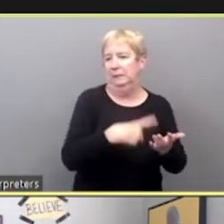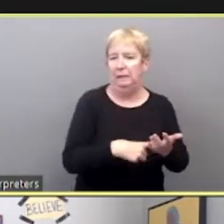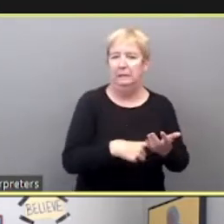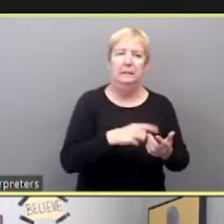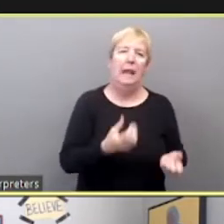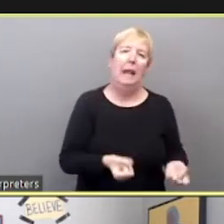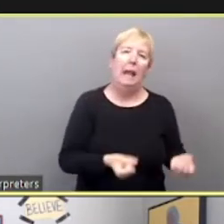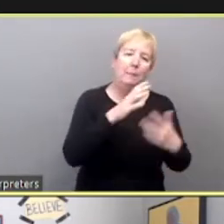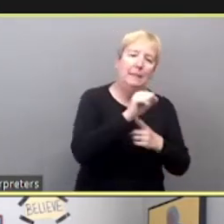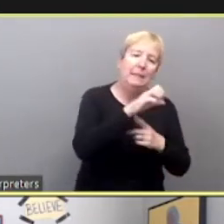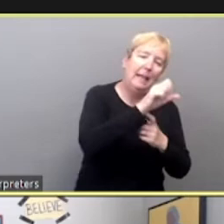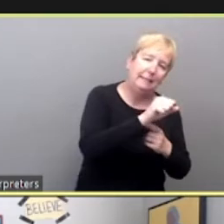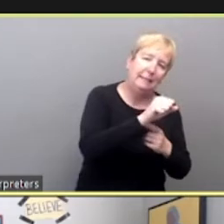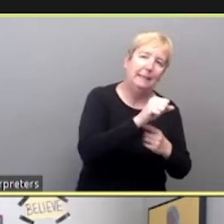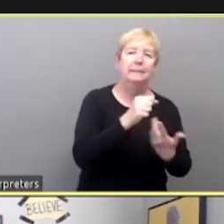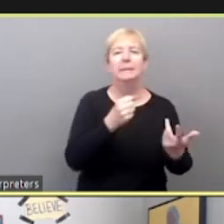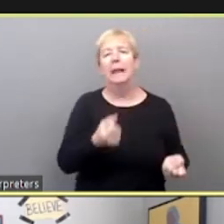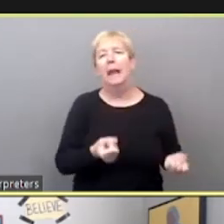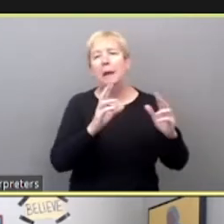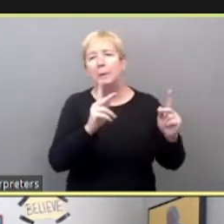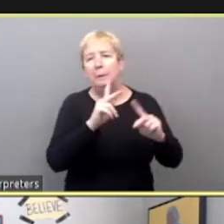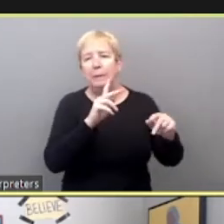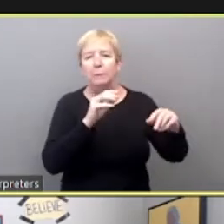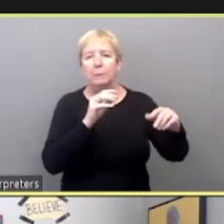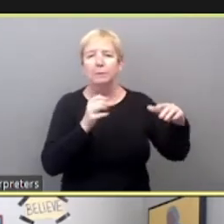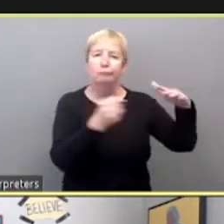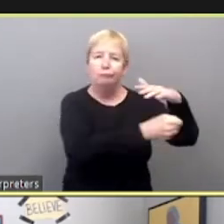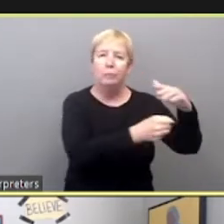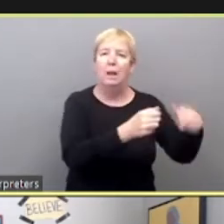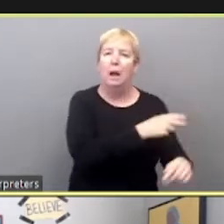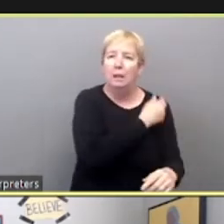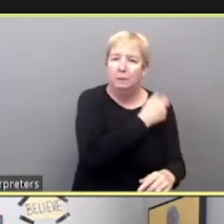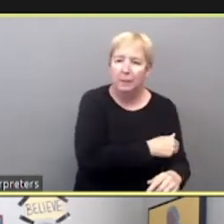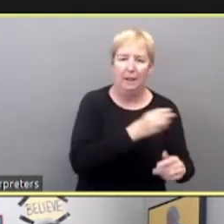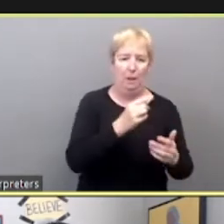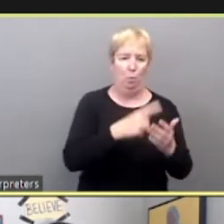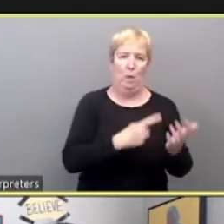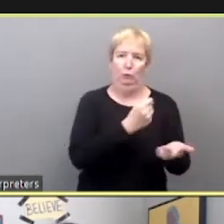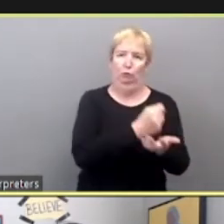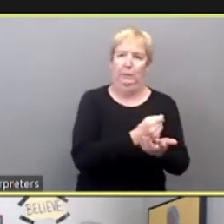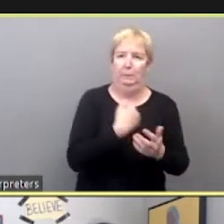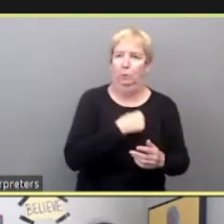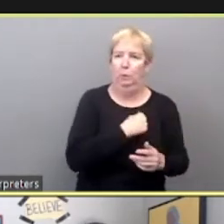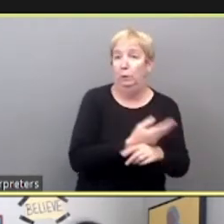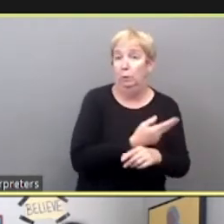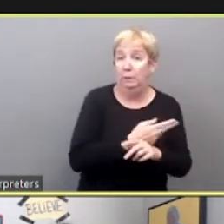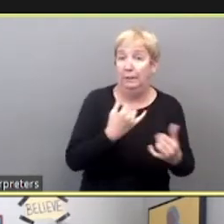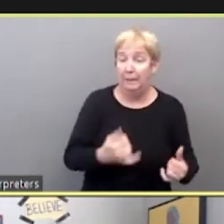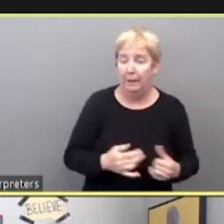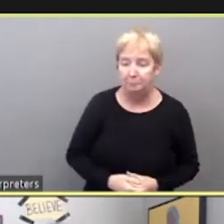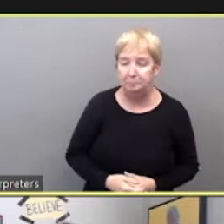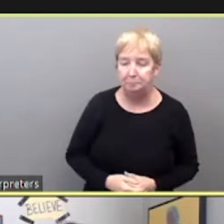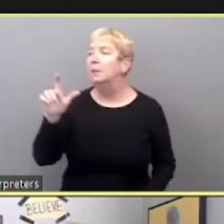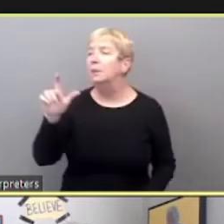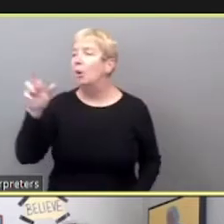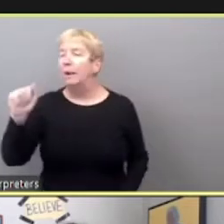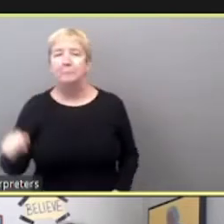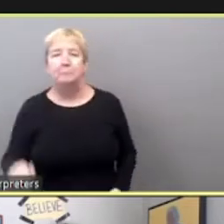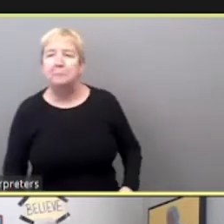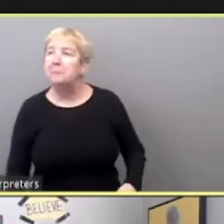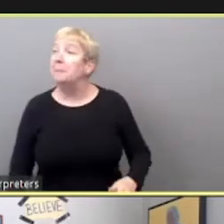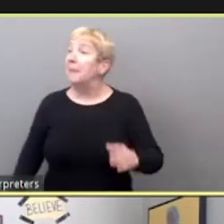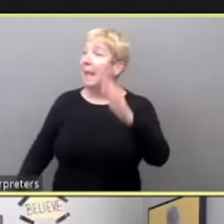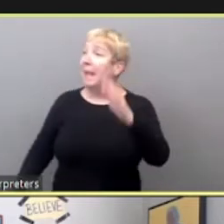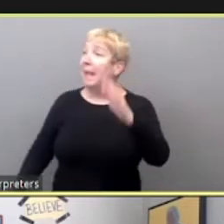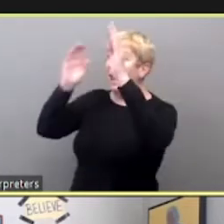hospital use, and treatments. So Laura. Okay, great. Thank you so much. Hey, welcome everybody